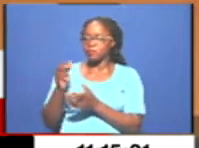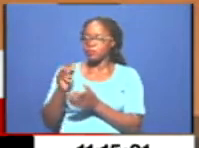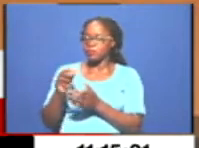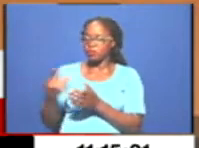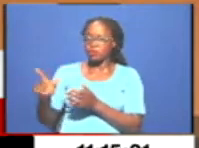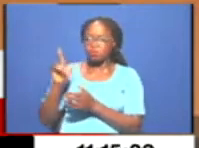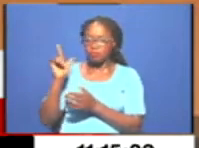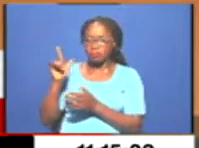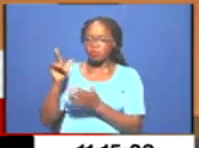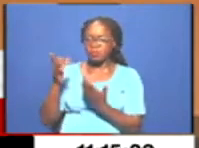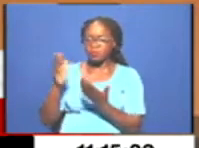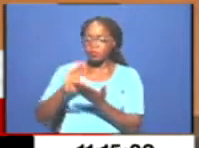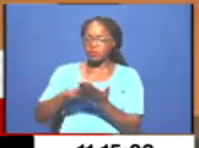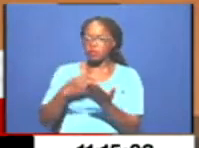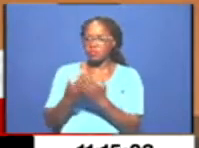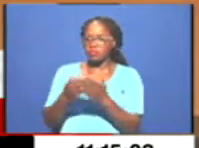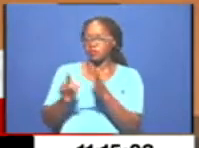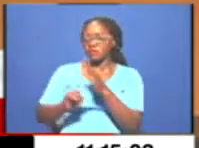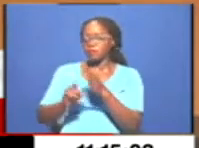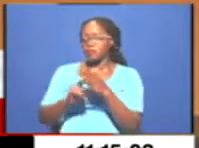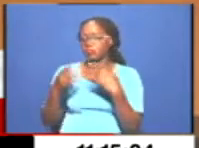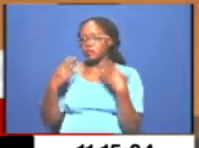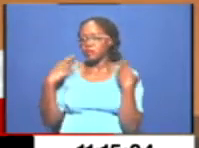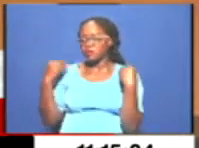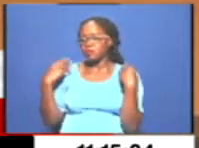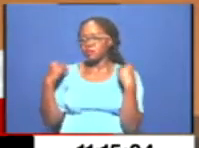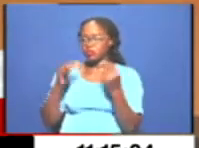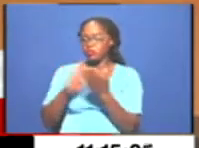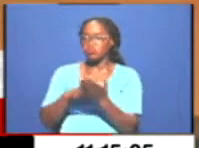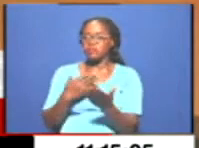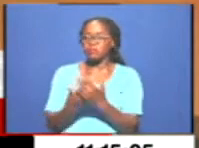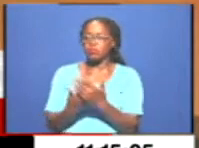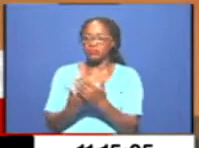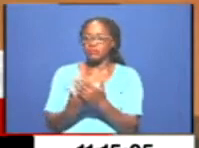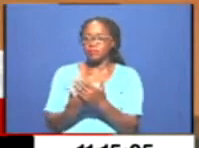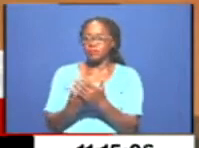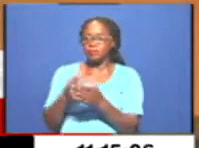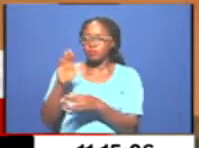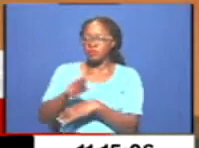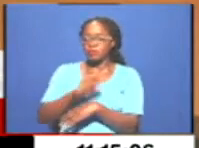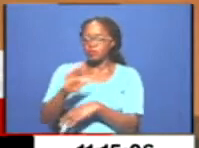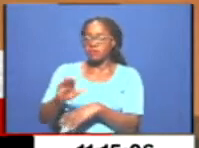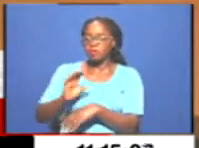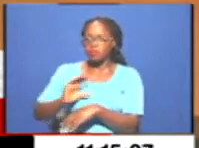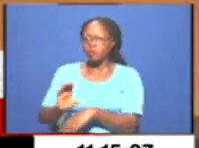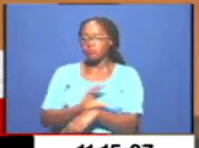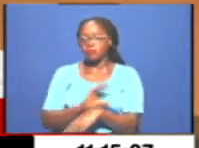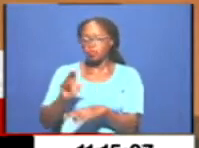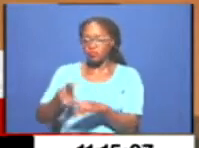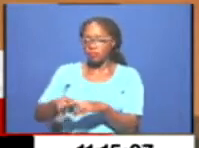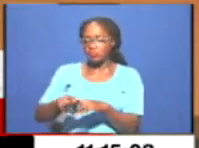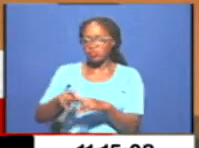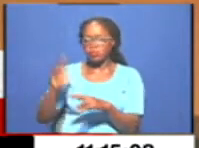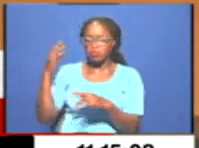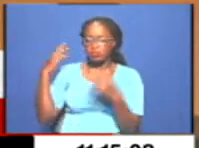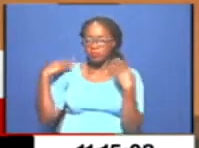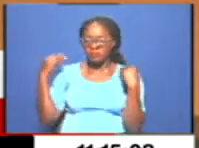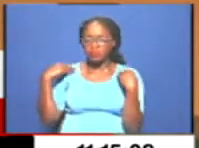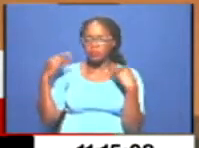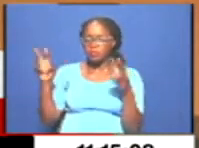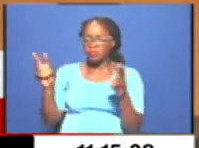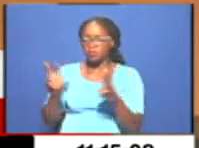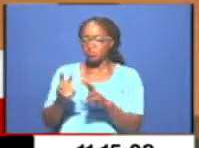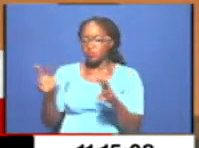to appeal to our Ministry of Sports, to appeal to our Parliamentary Committee on Sports, to be able to look into these aspects